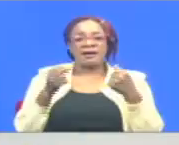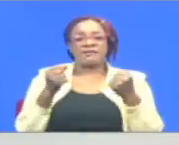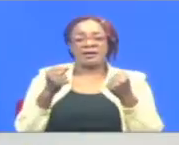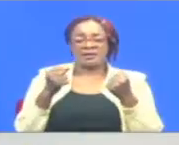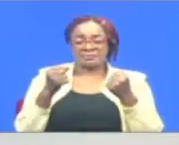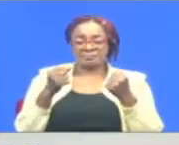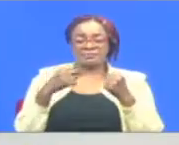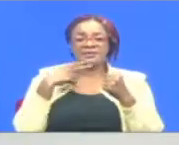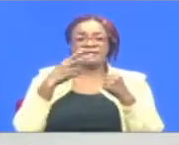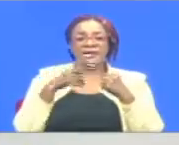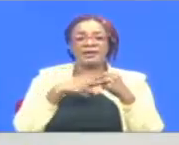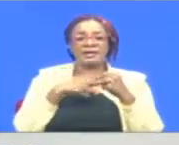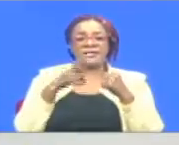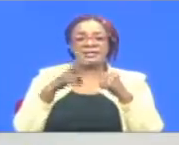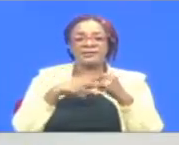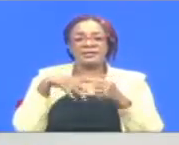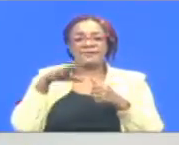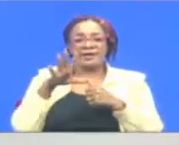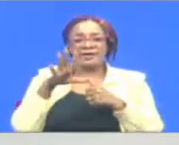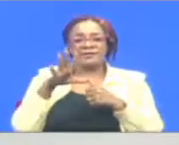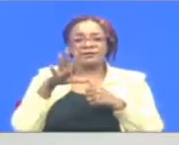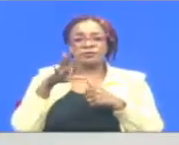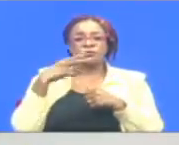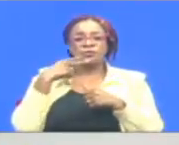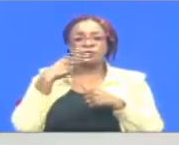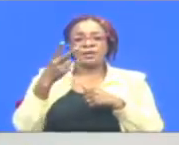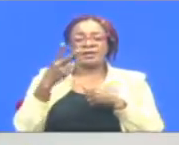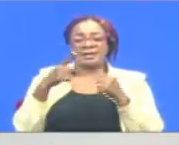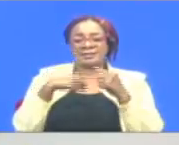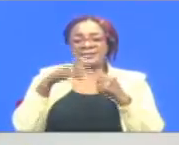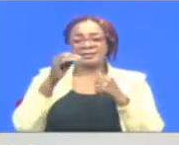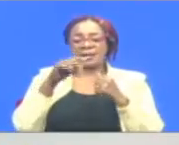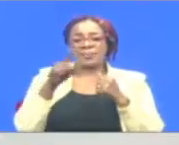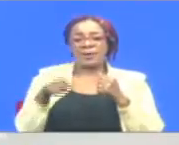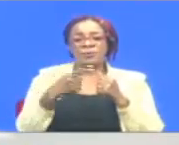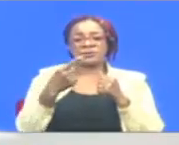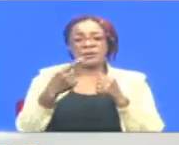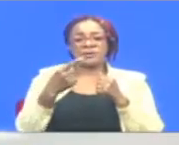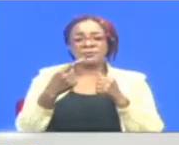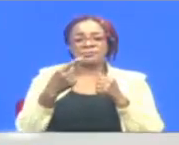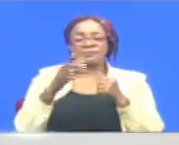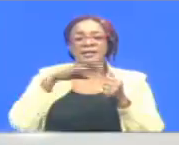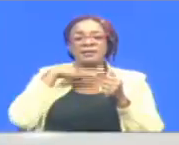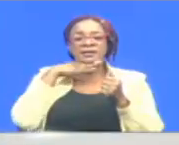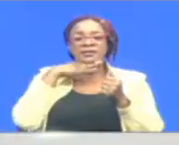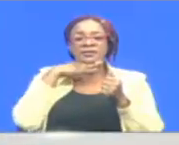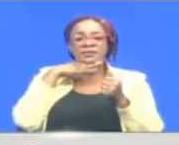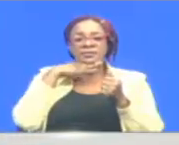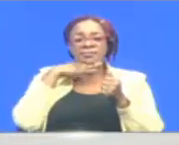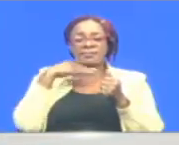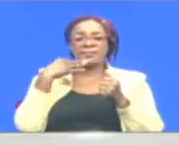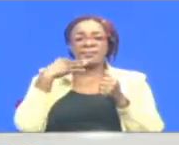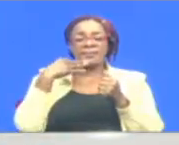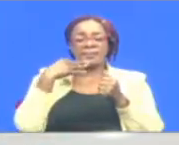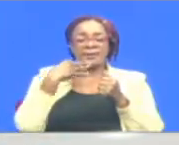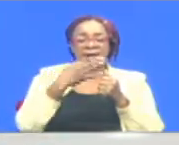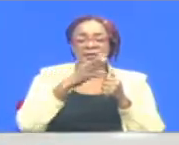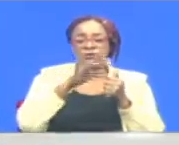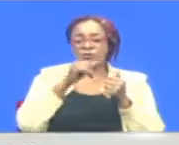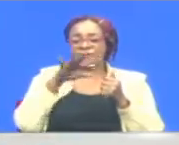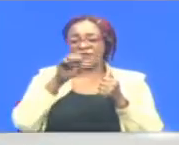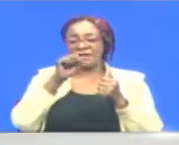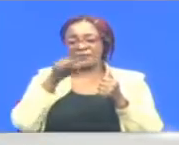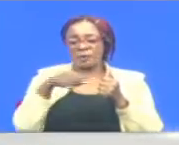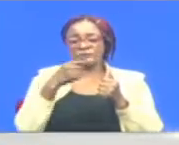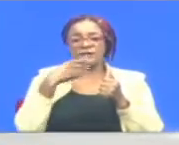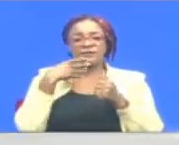by 775 to almost 260,000, while the death toll has gone up by 3 to